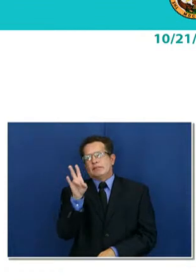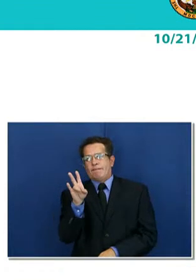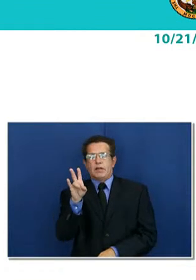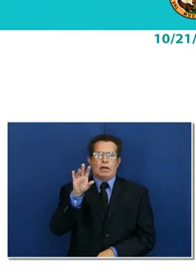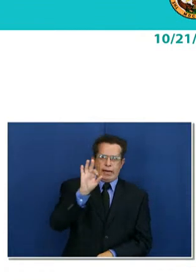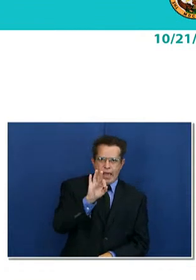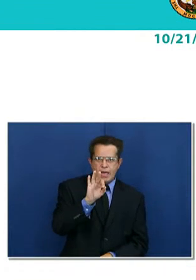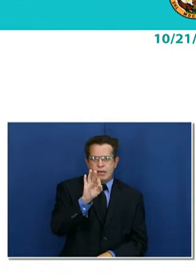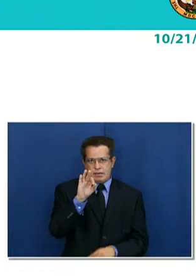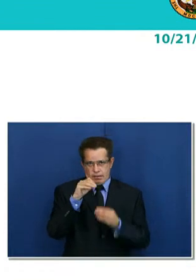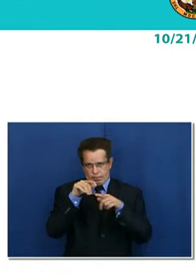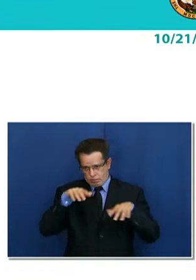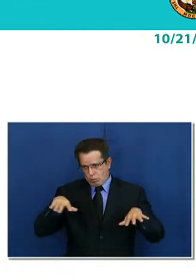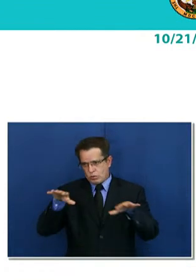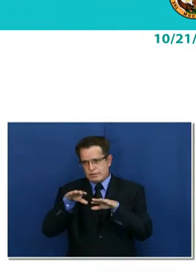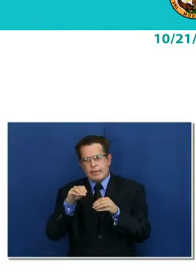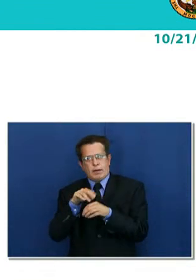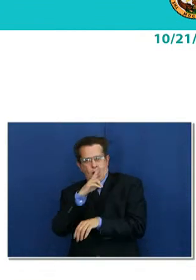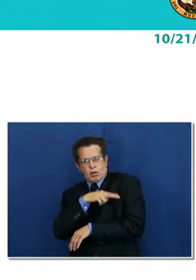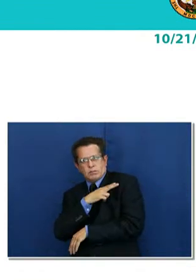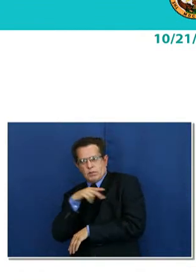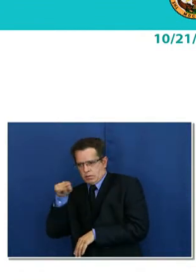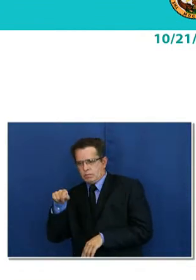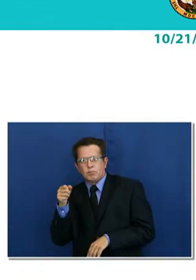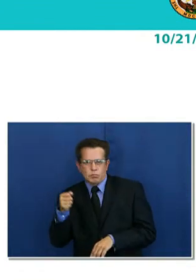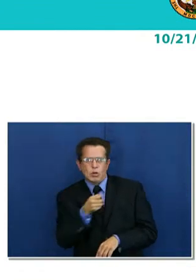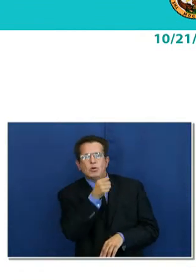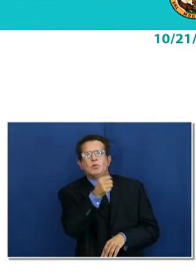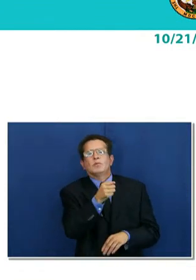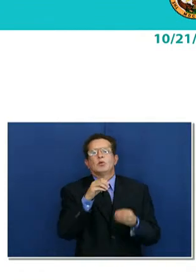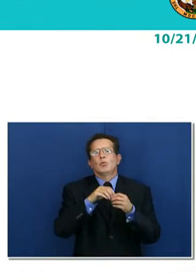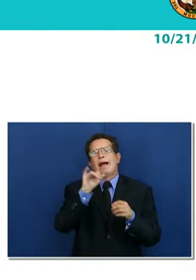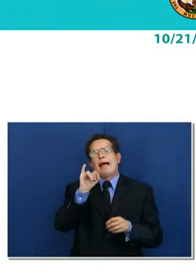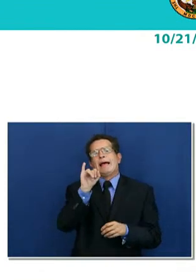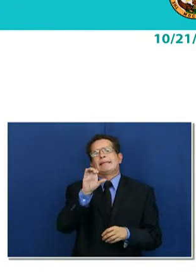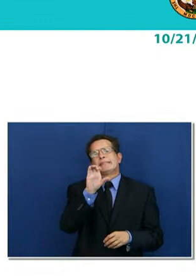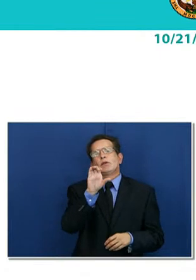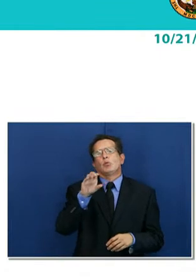879 of the hospitalized cases have been admitted to the ICU.